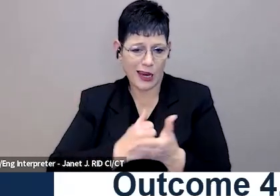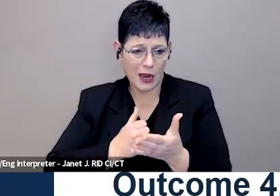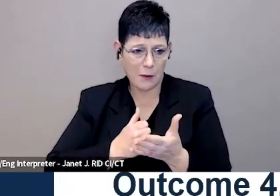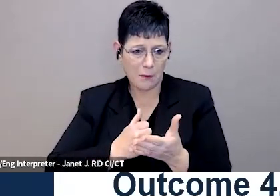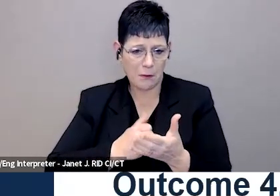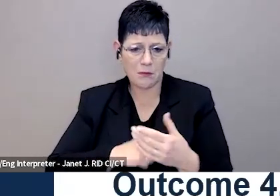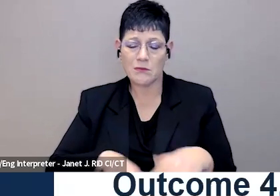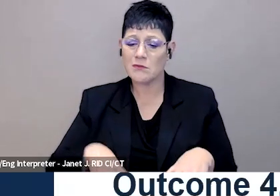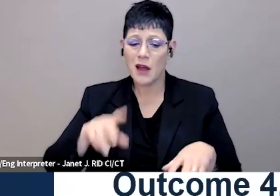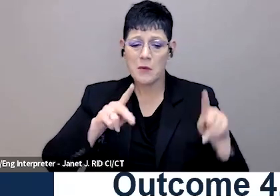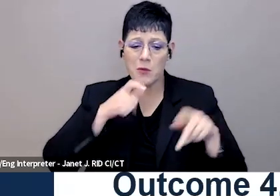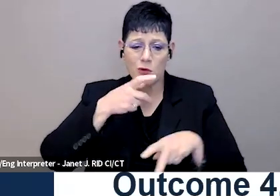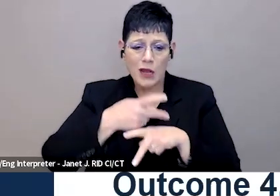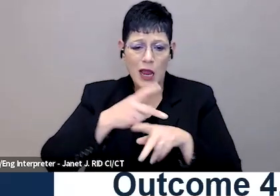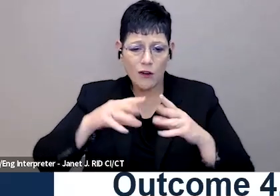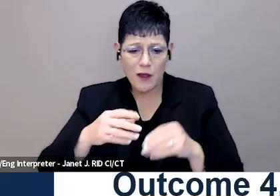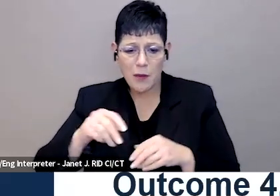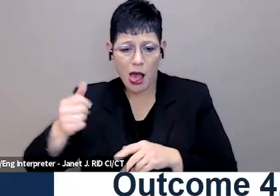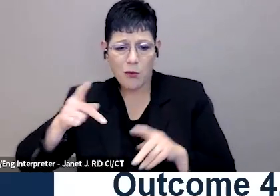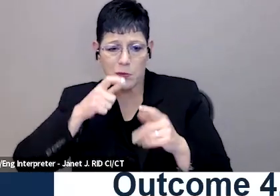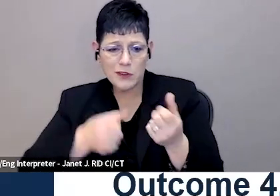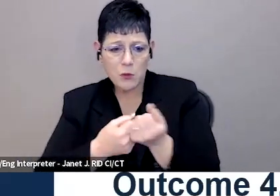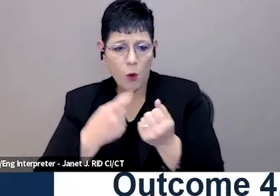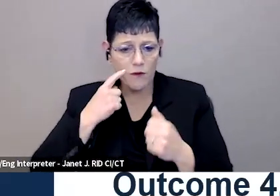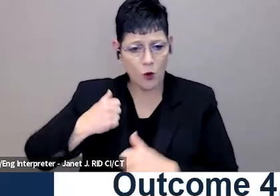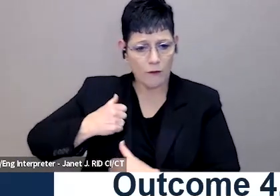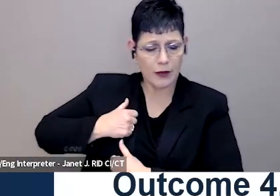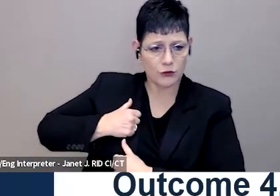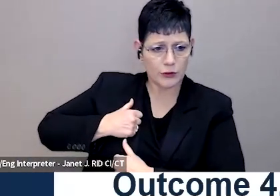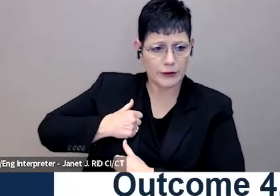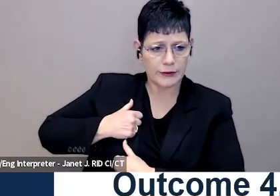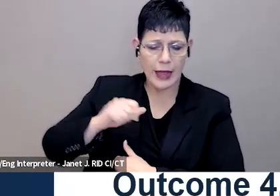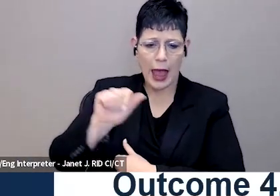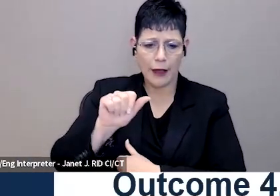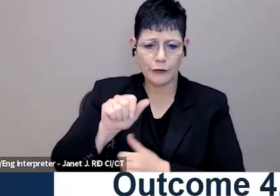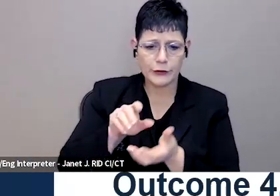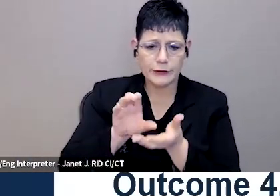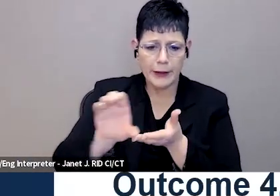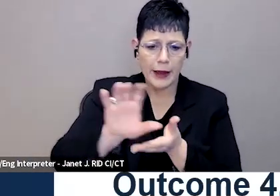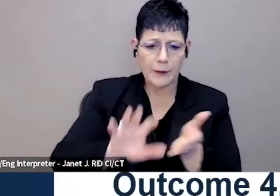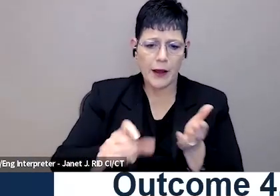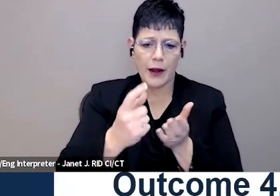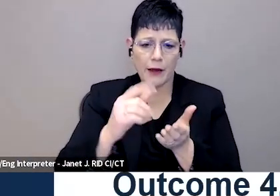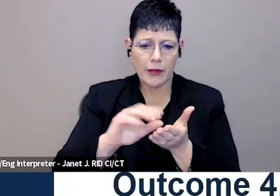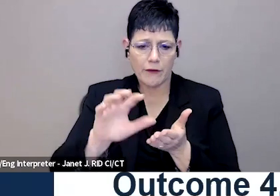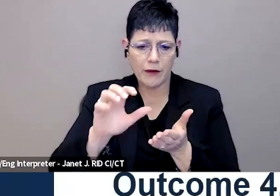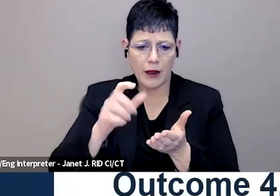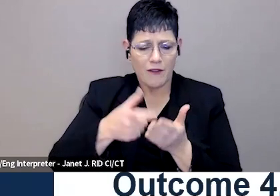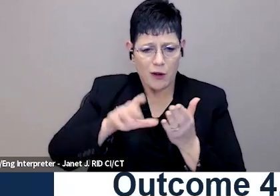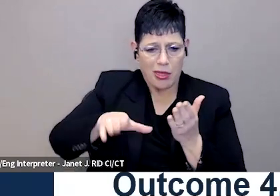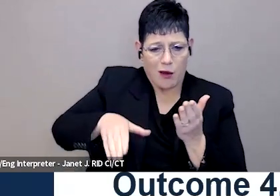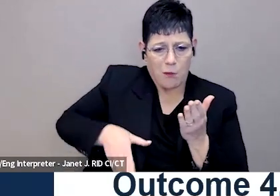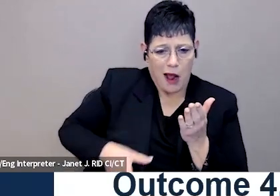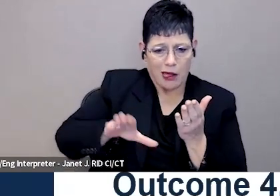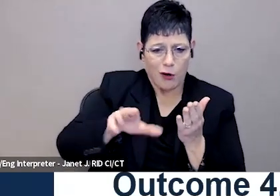note that family caregivers and others who are providing care for veterans spend on average $11,500 out of pocket from their